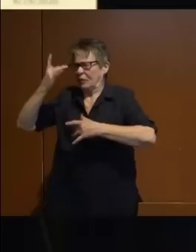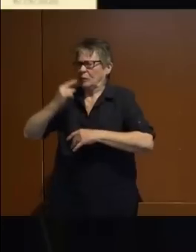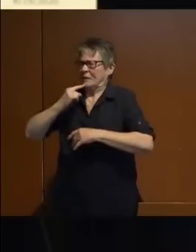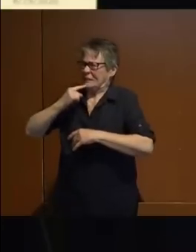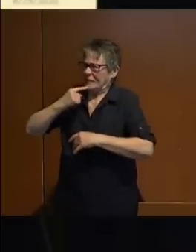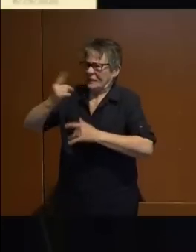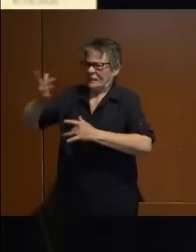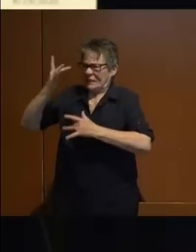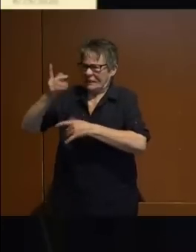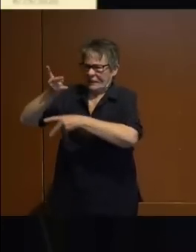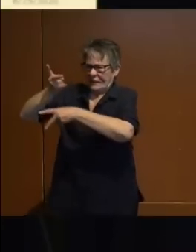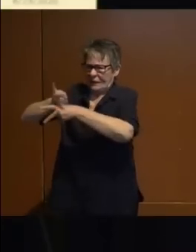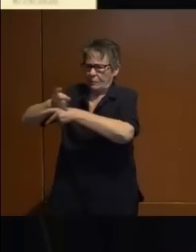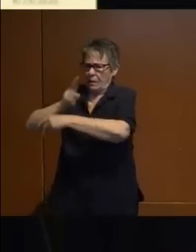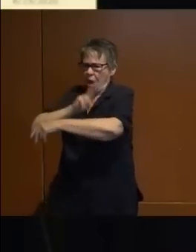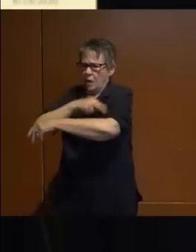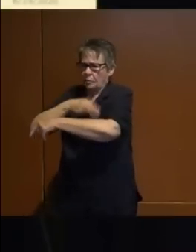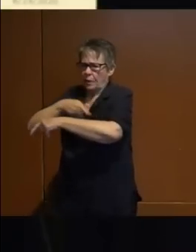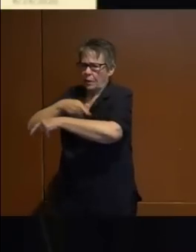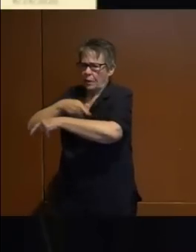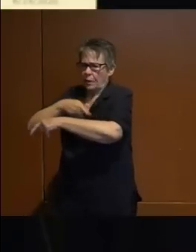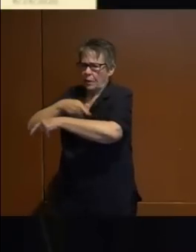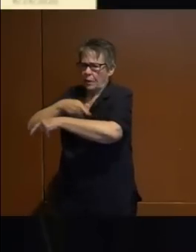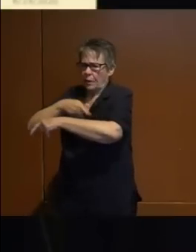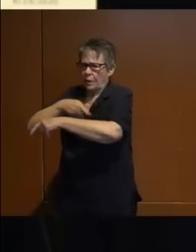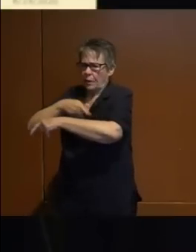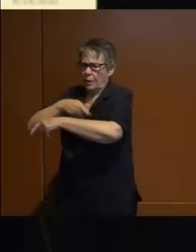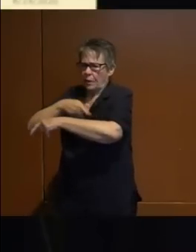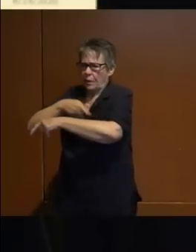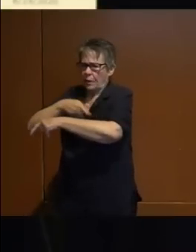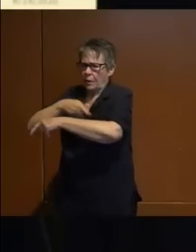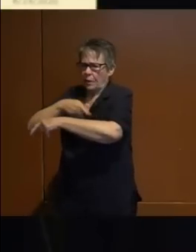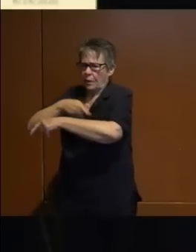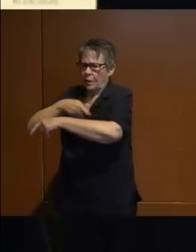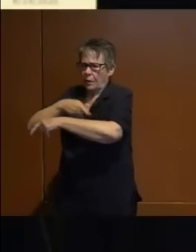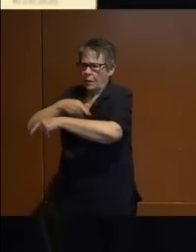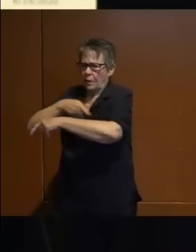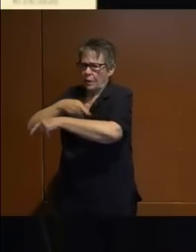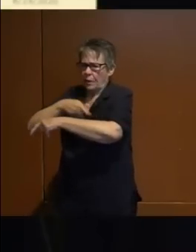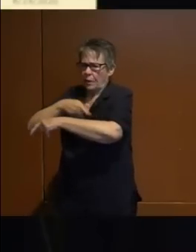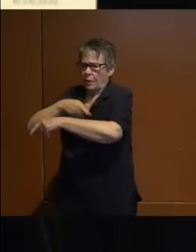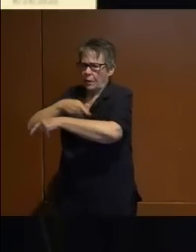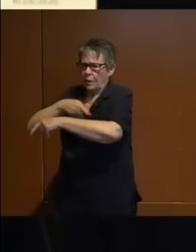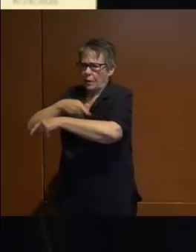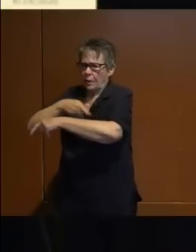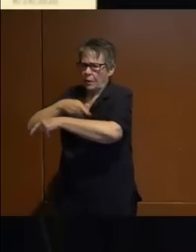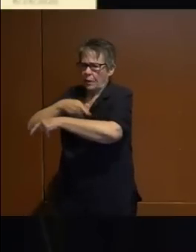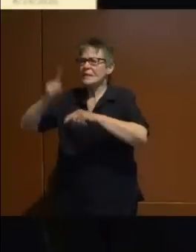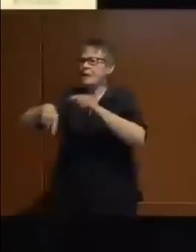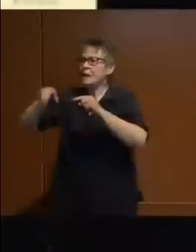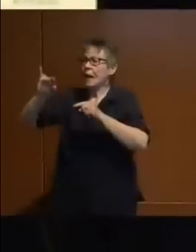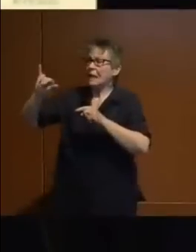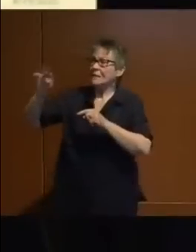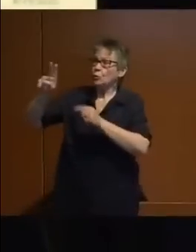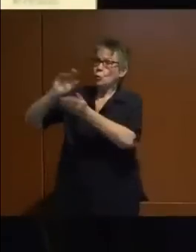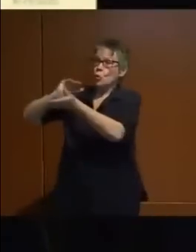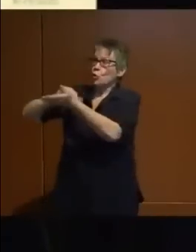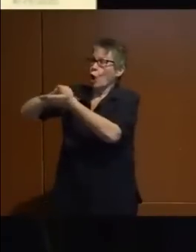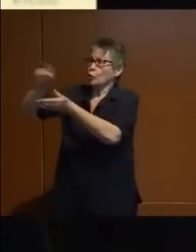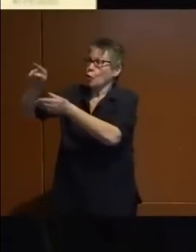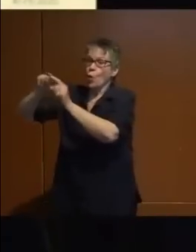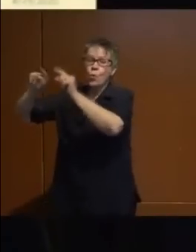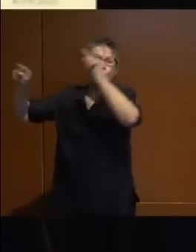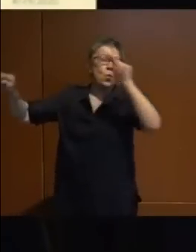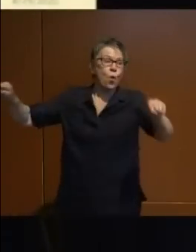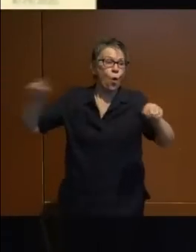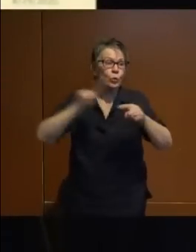had them running to field hospitals and smaller new hospitals that have opened, or nursing home, it would